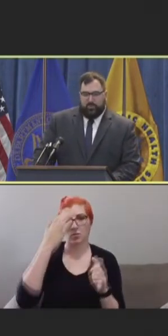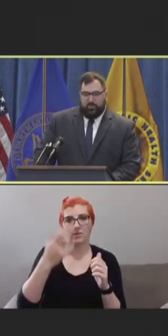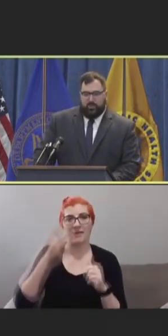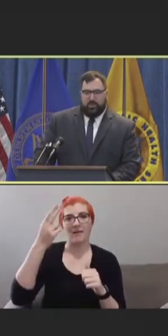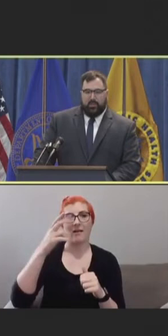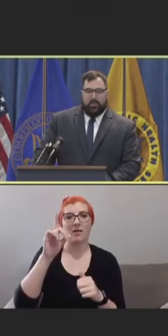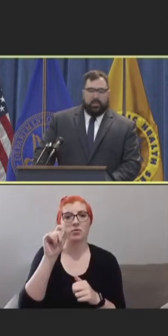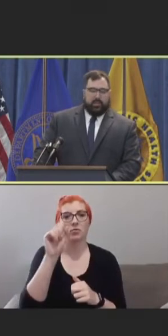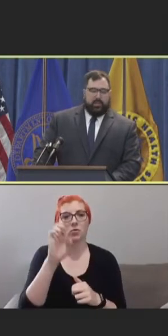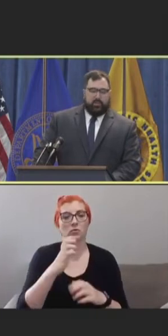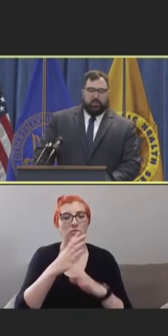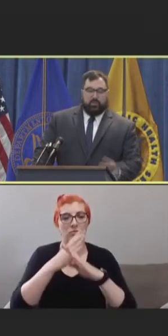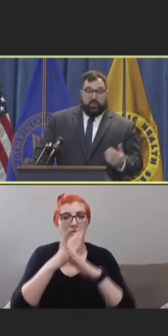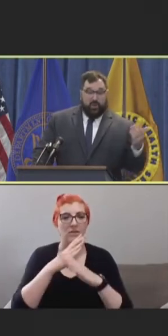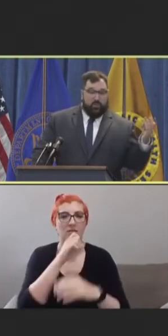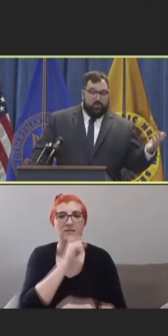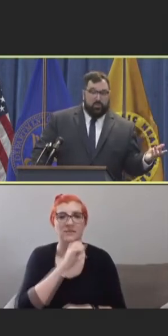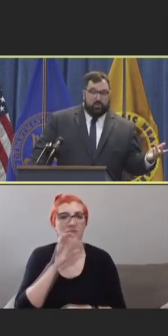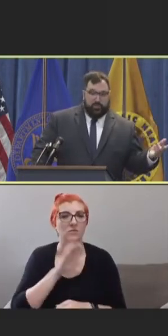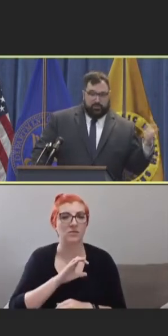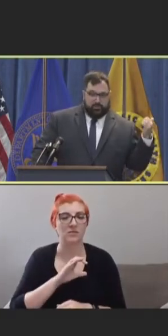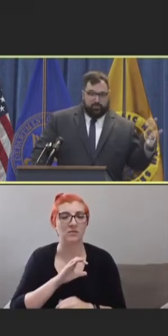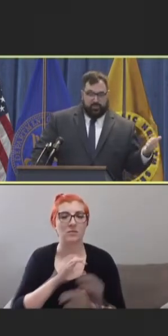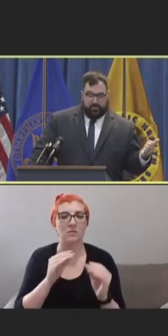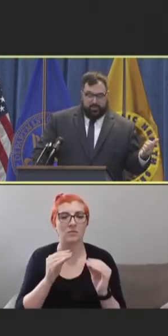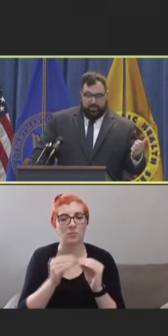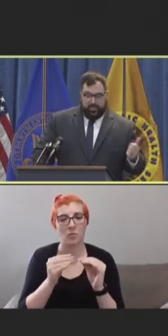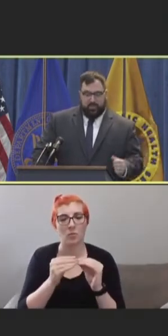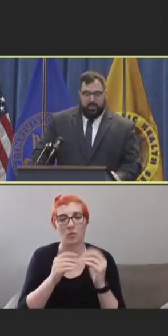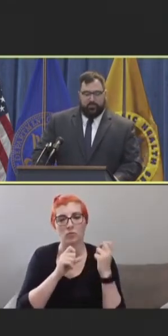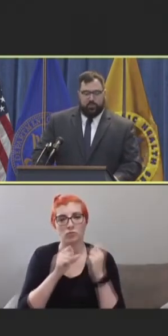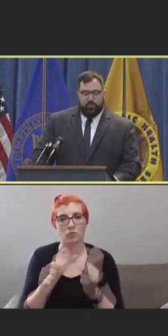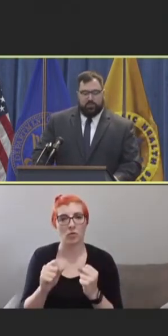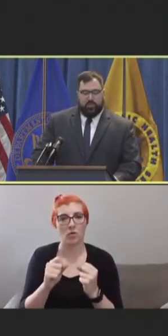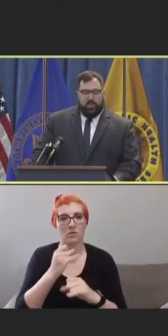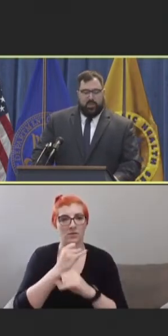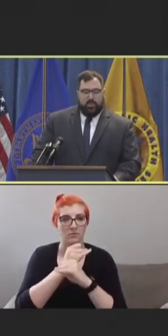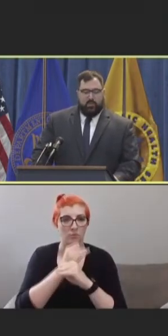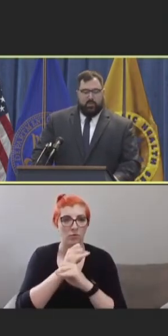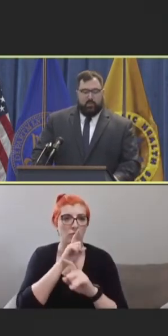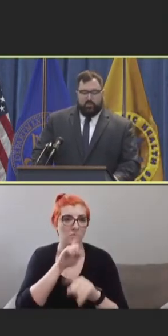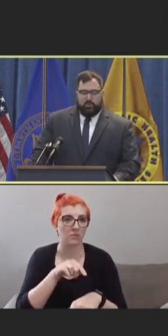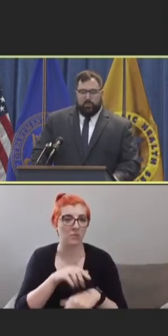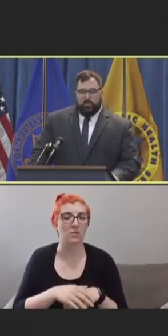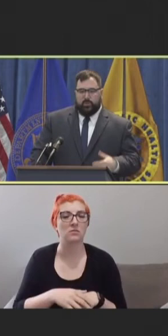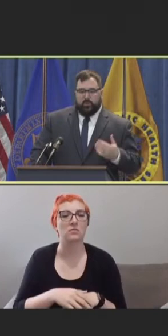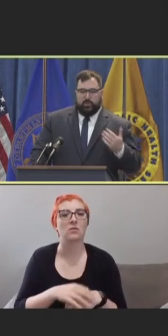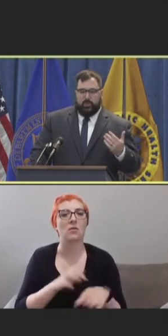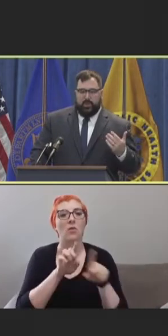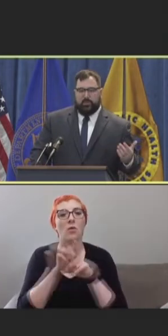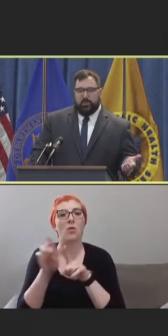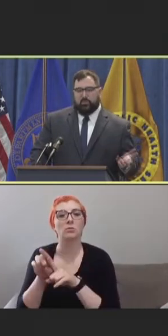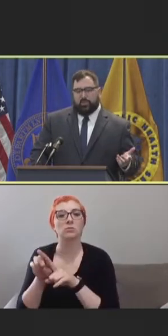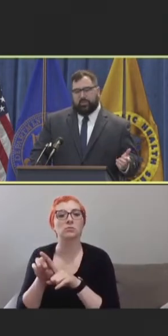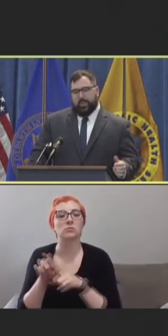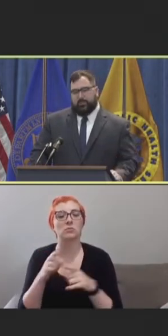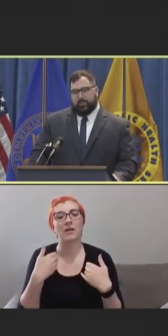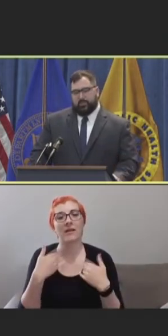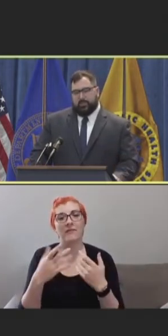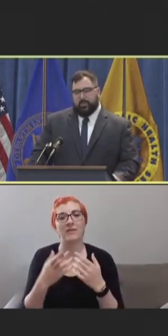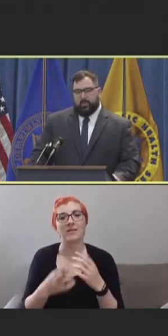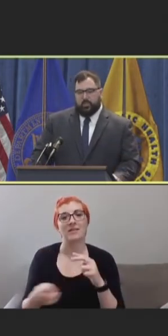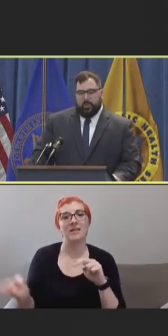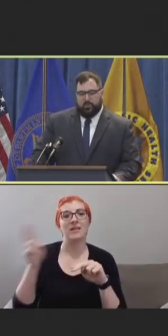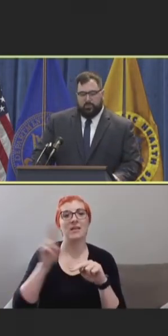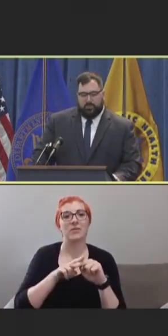elderly. They induce a greater immune response, with it, like the data on the left shows, and they also have an increased